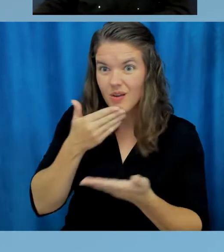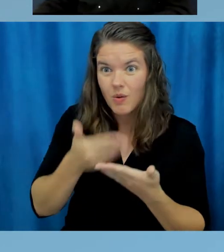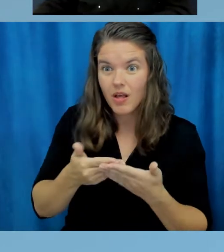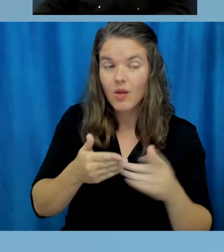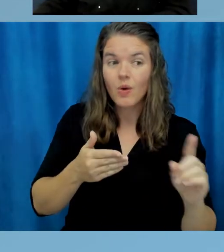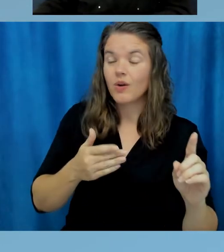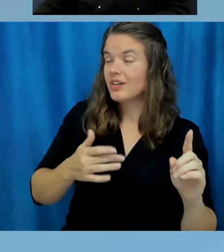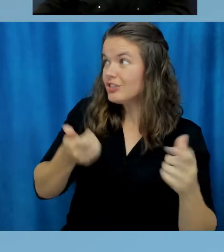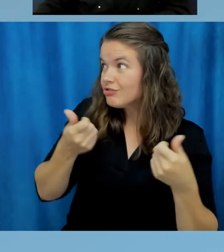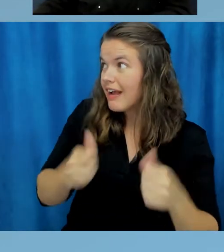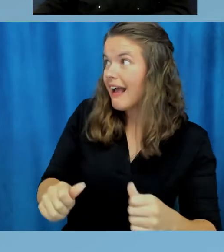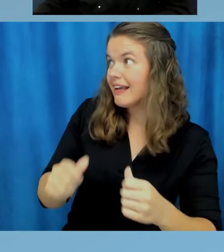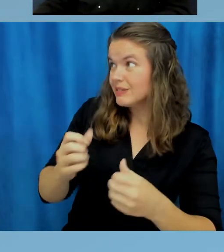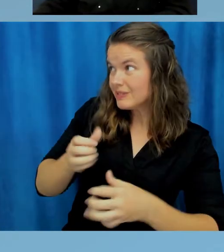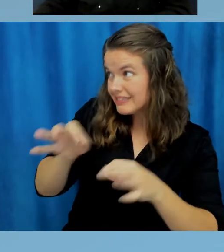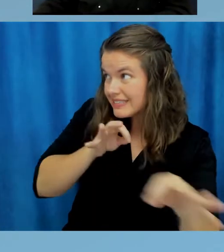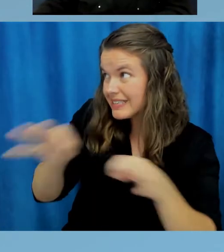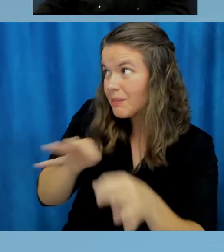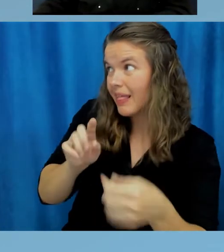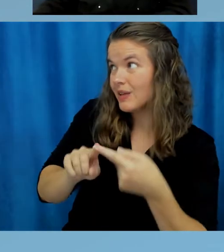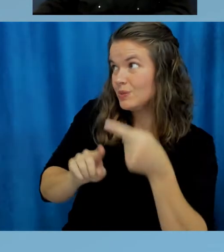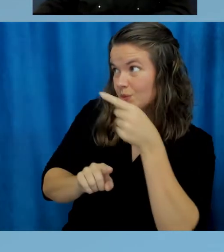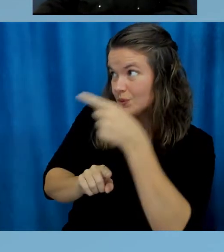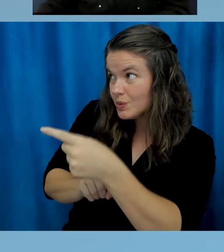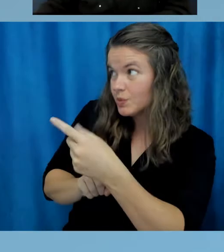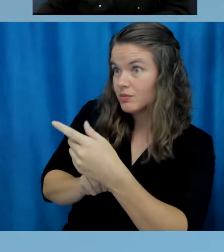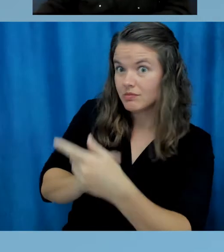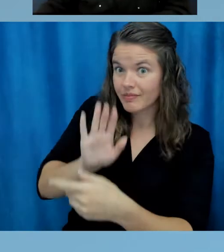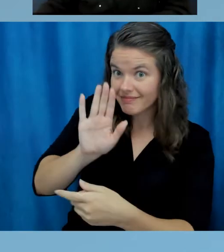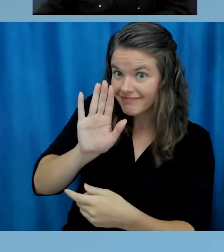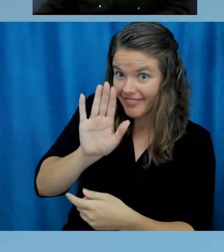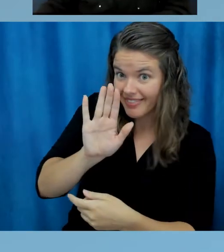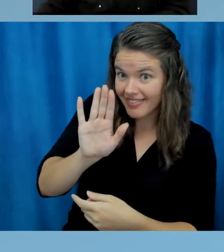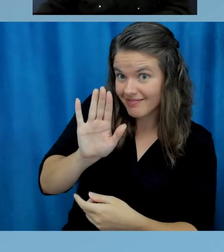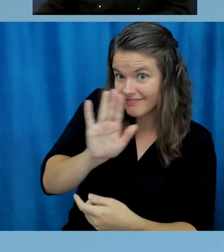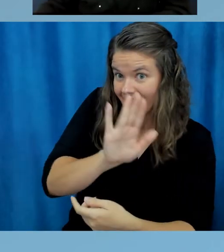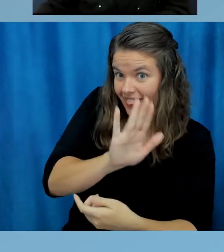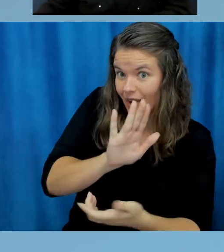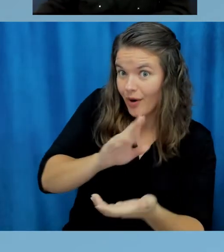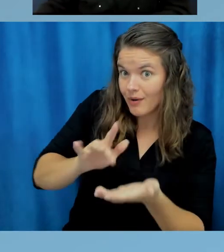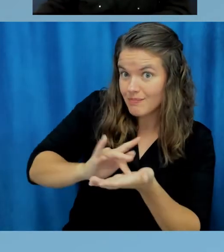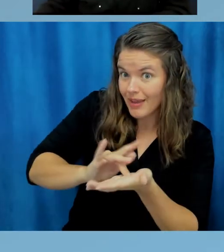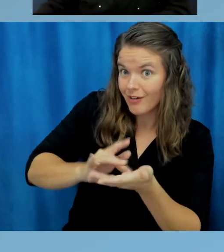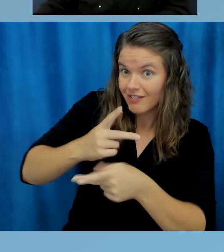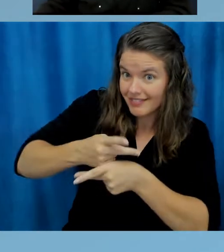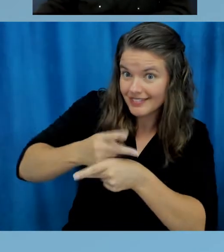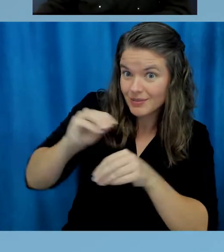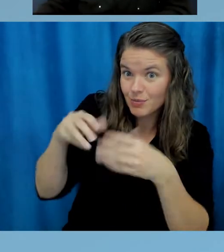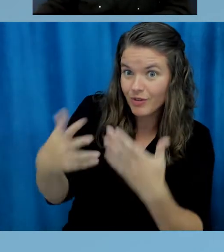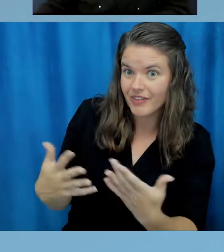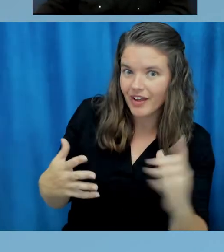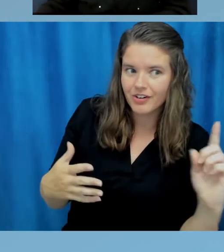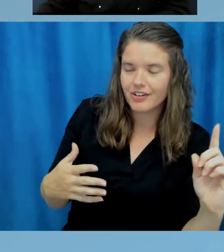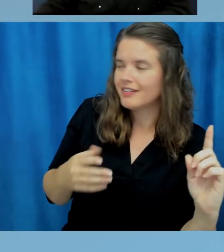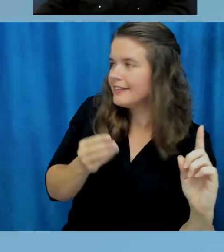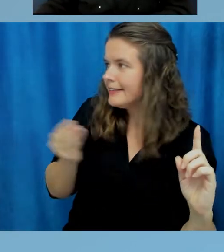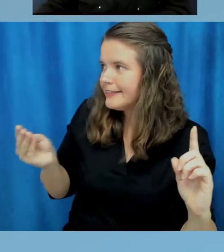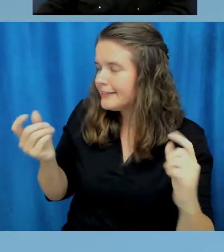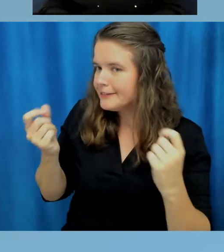or trying to explain to you as their medical care provider.